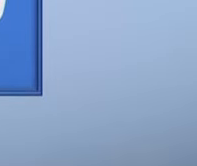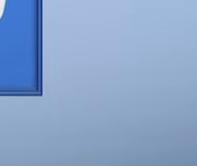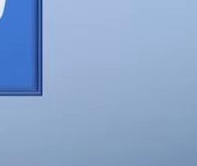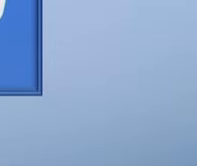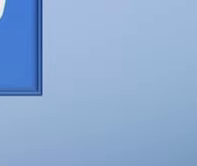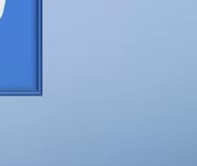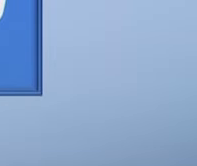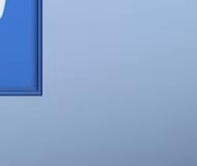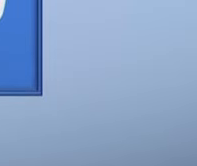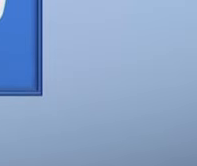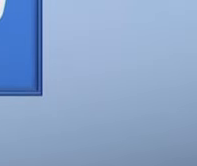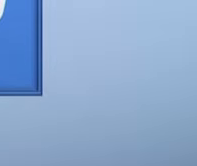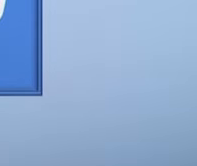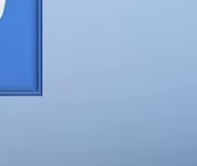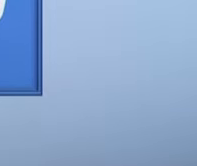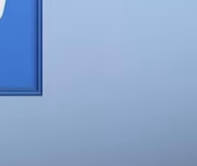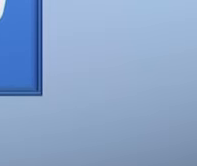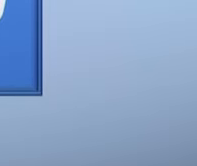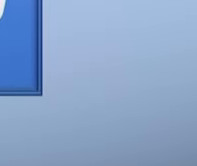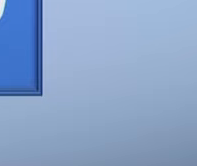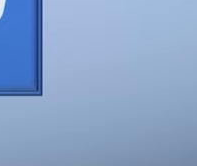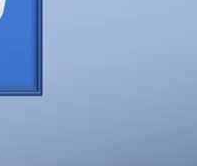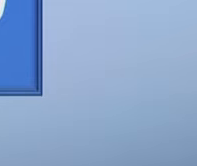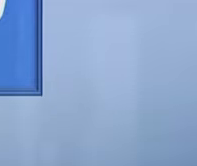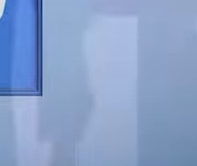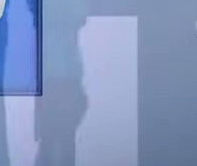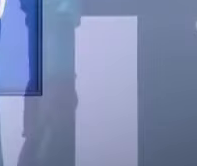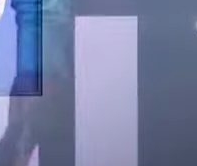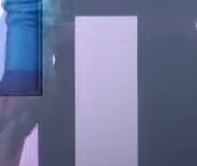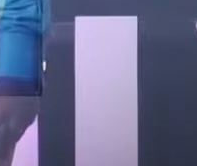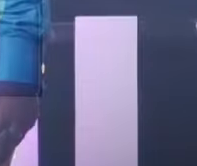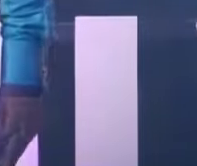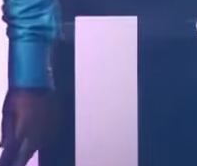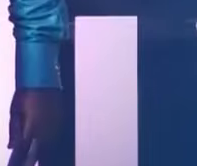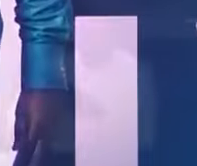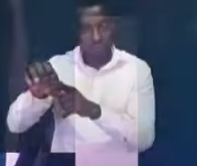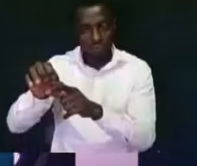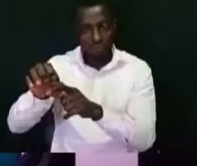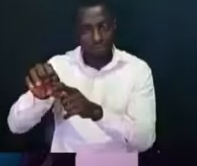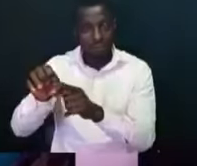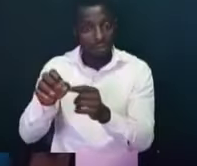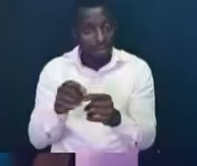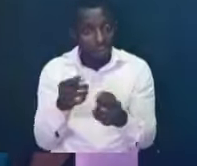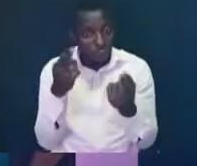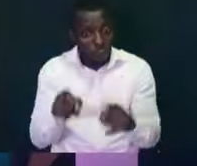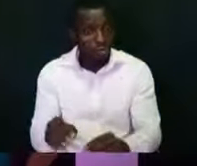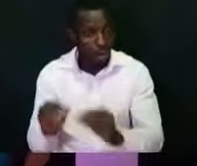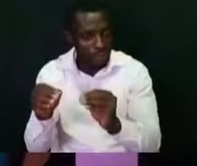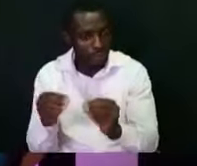evidence now prove with some evidence now in teaching you you bring